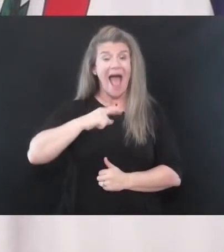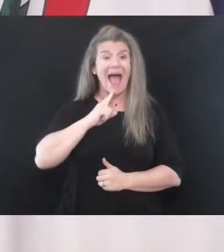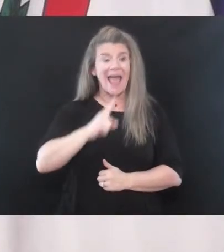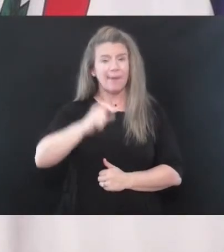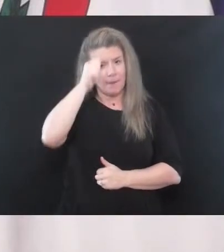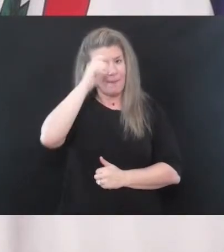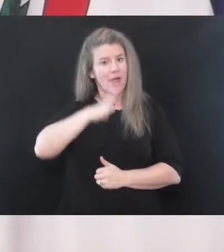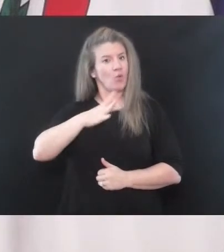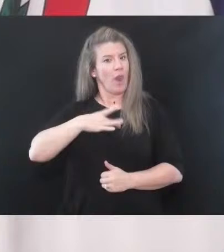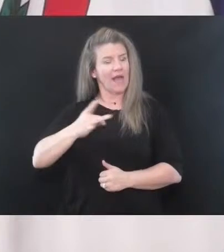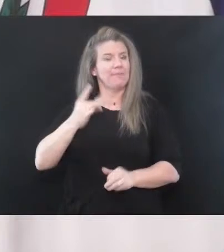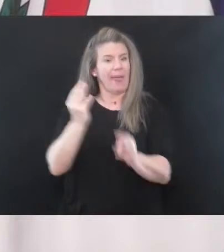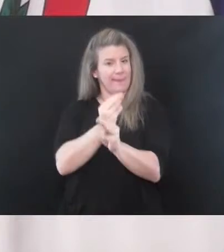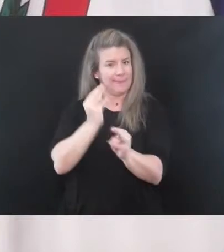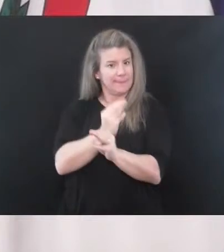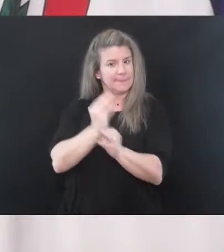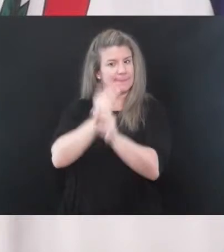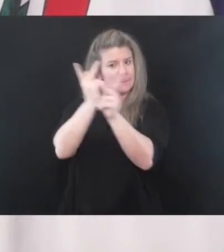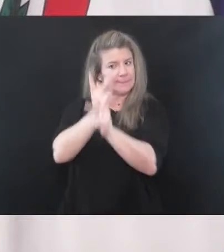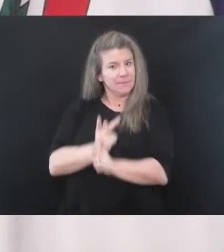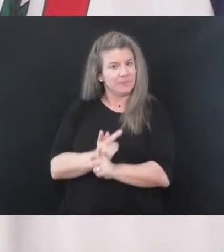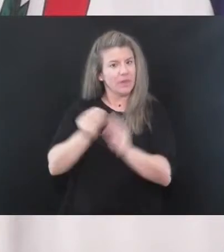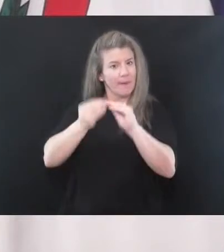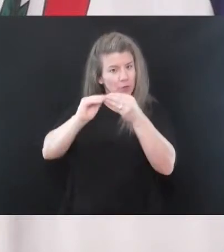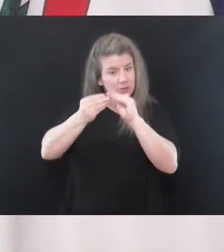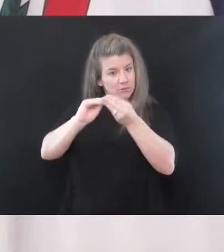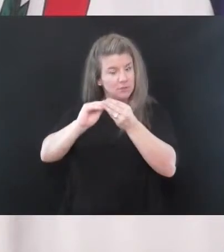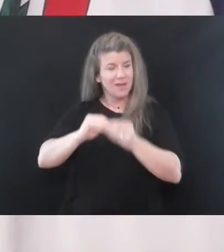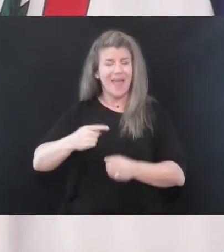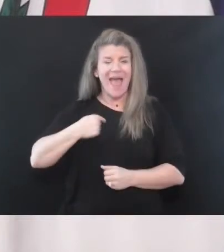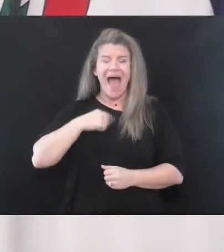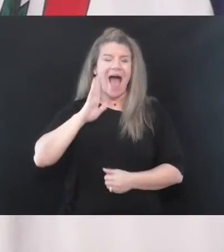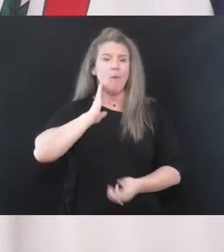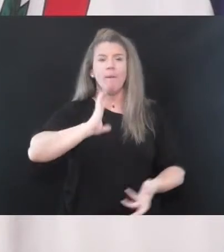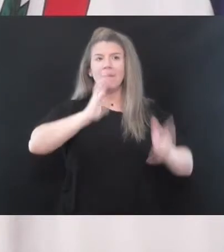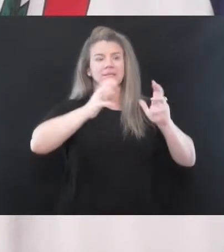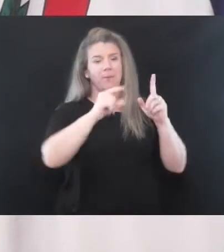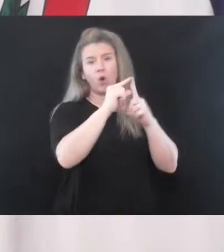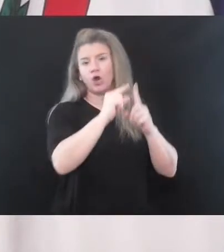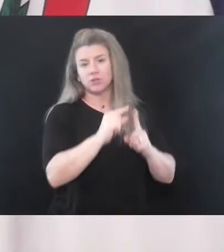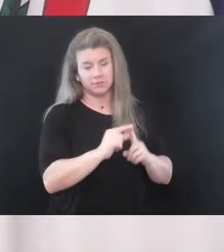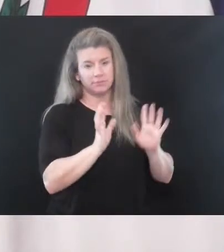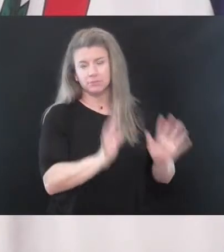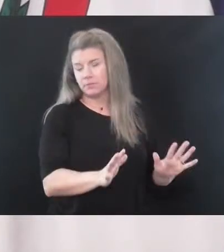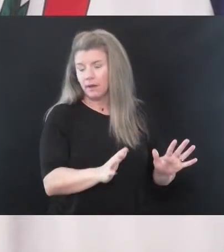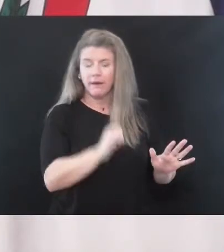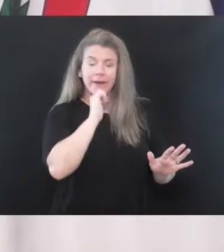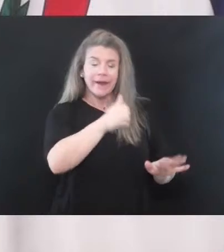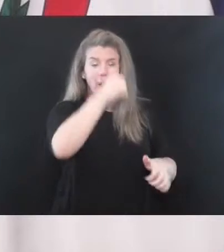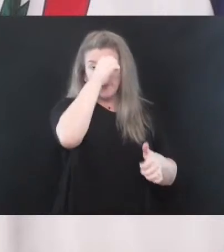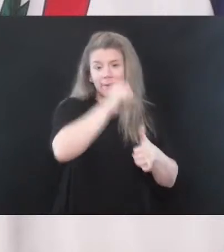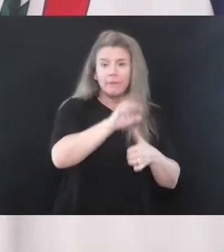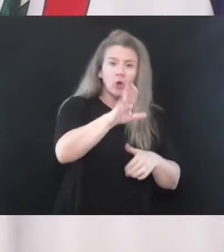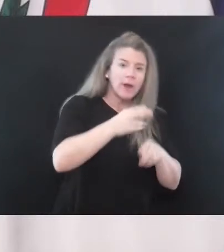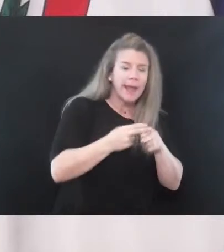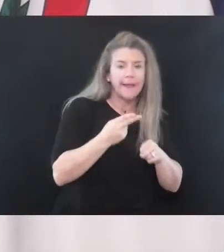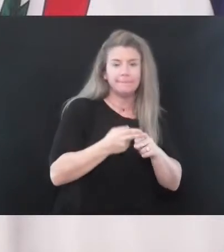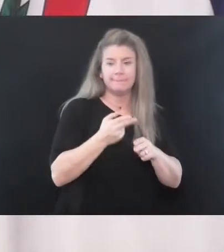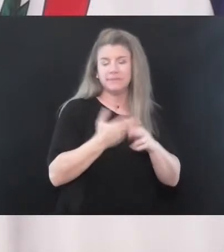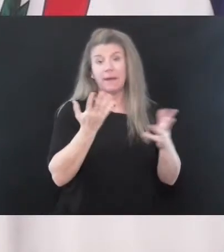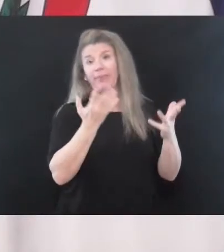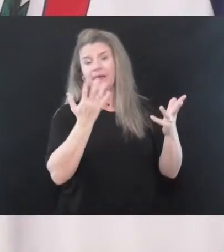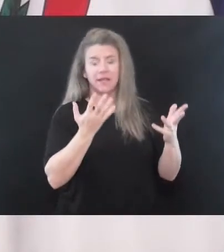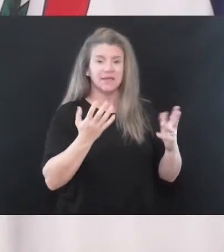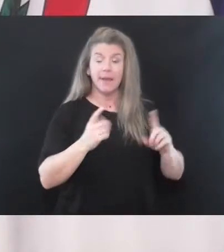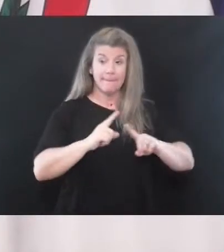mathematician. You know, I'll screw up a word every now and then or not remember somebody's name,